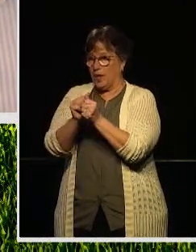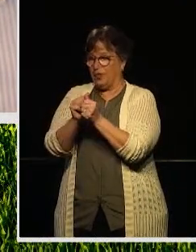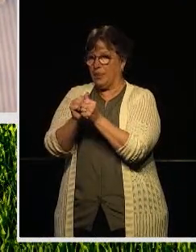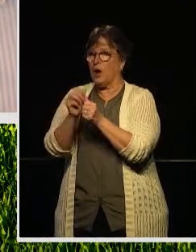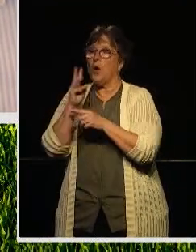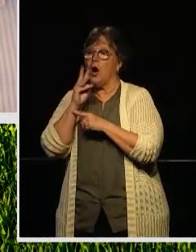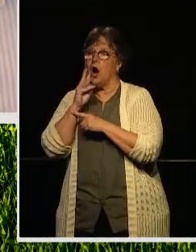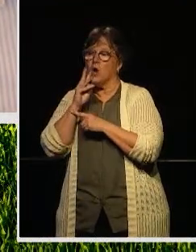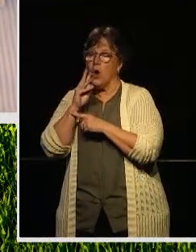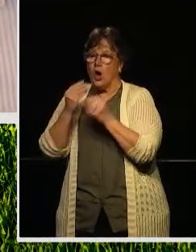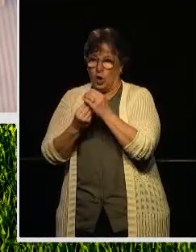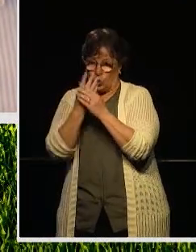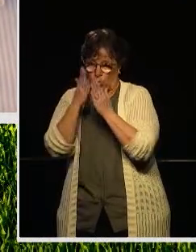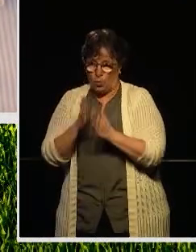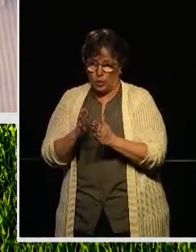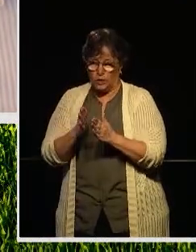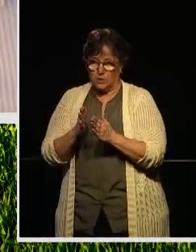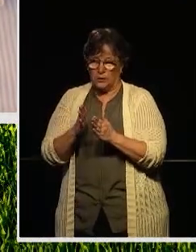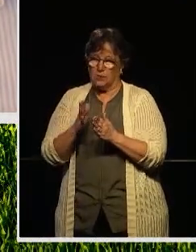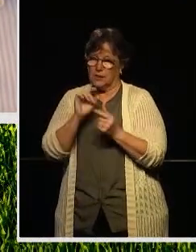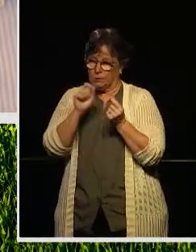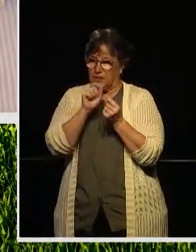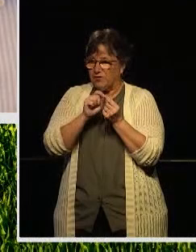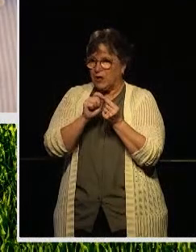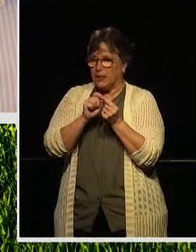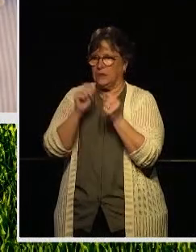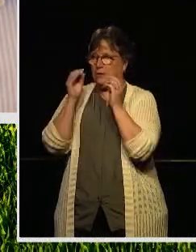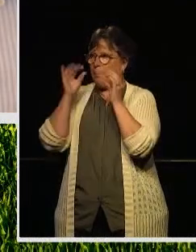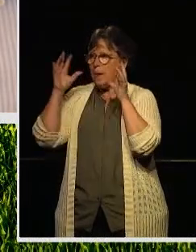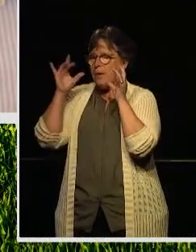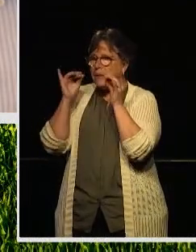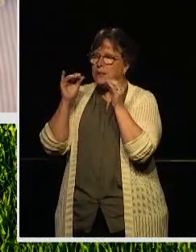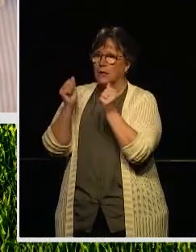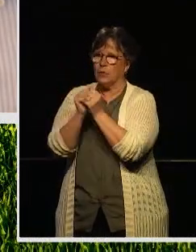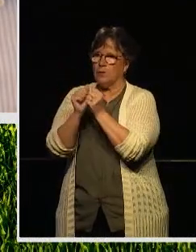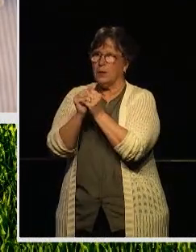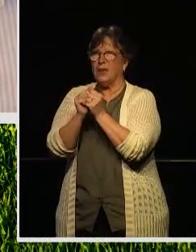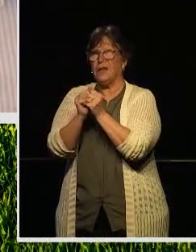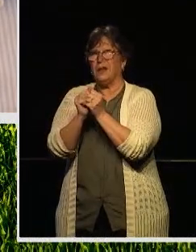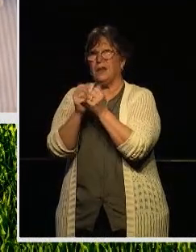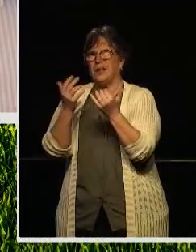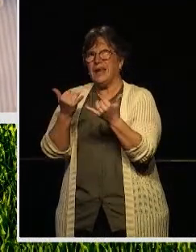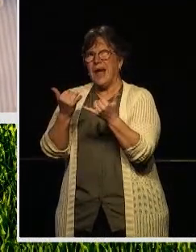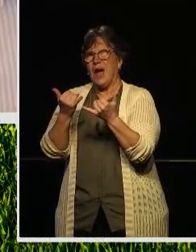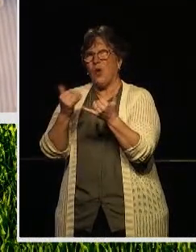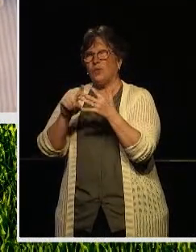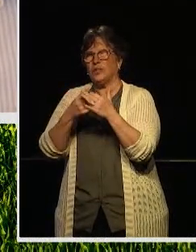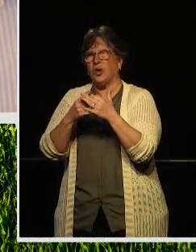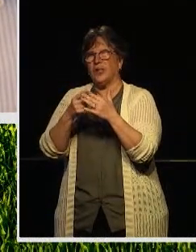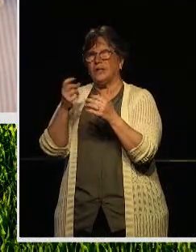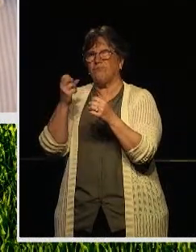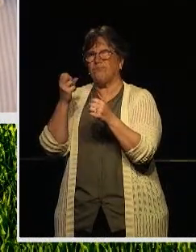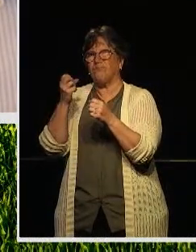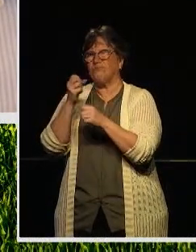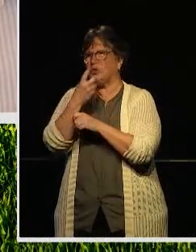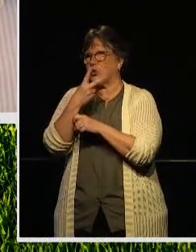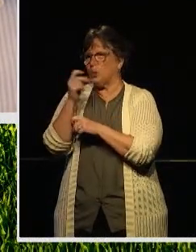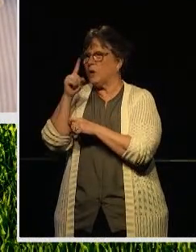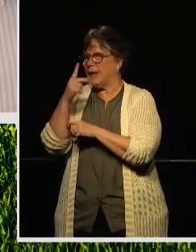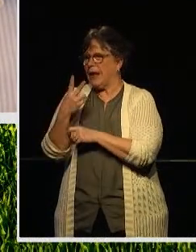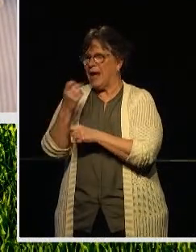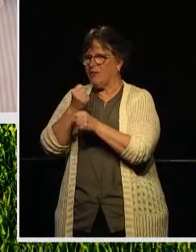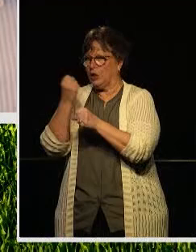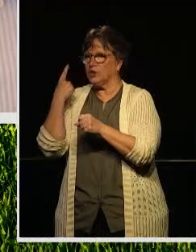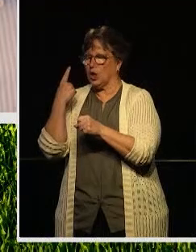specific. And it's been really incredible. We've been around 2.5 years, almost 3 years now, but incredible to see